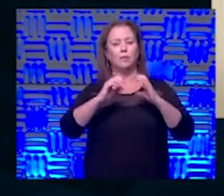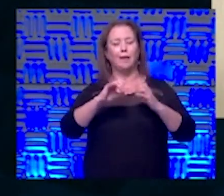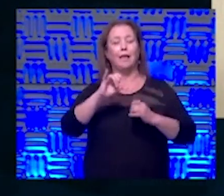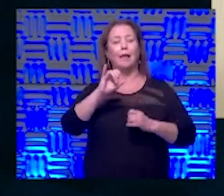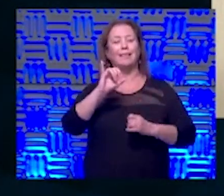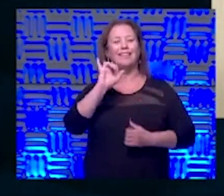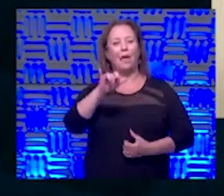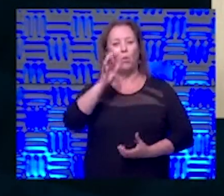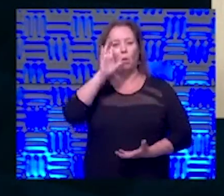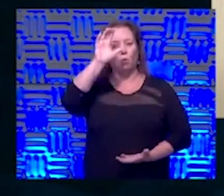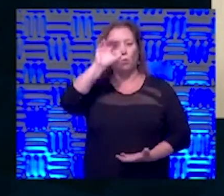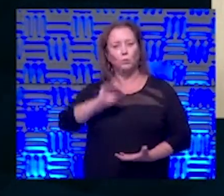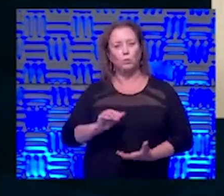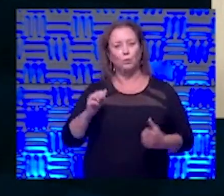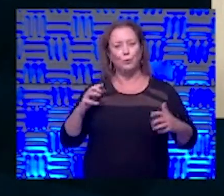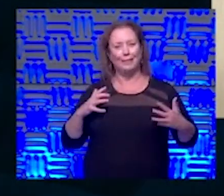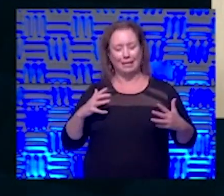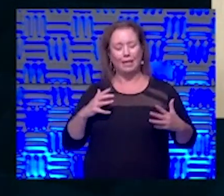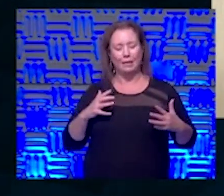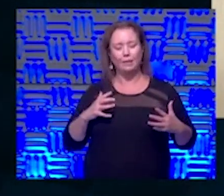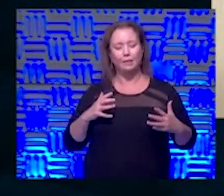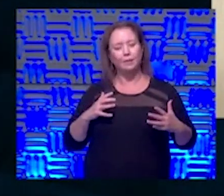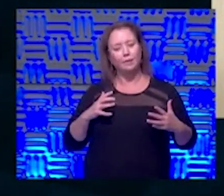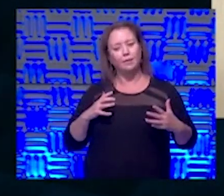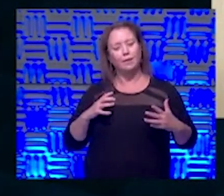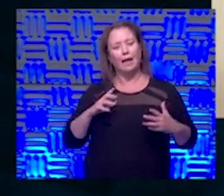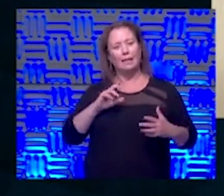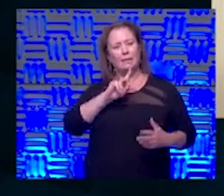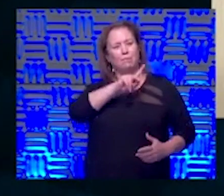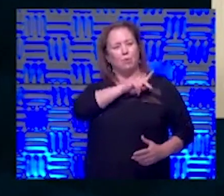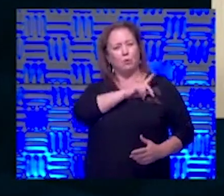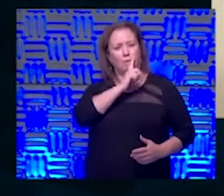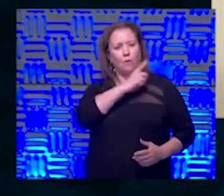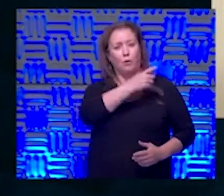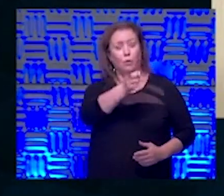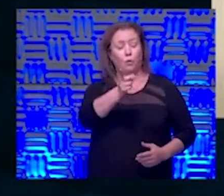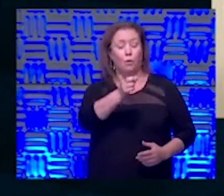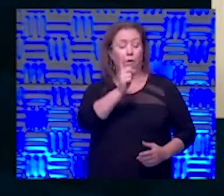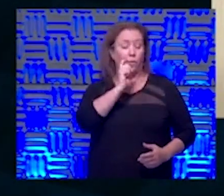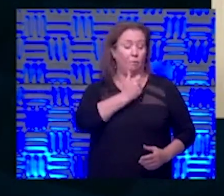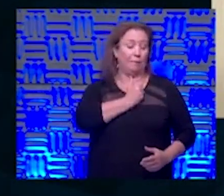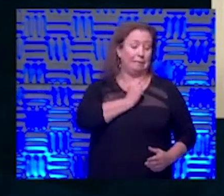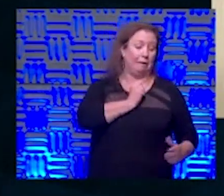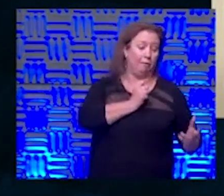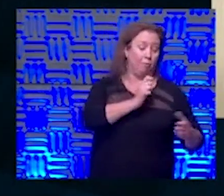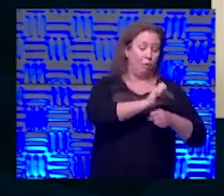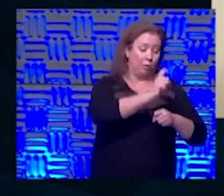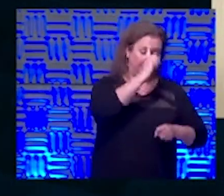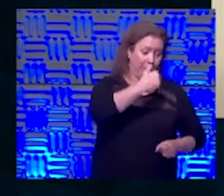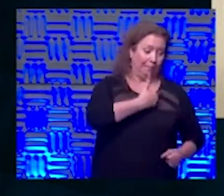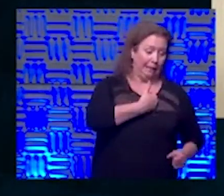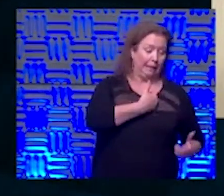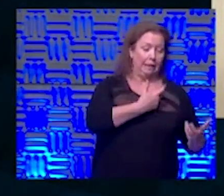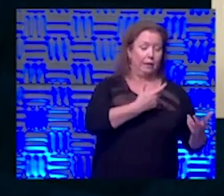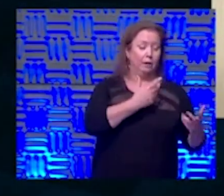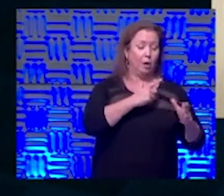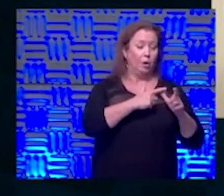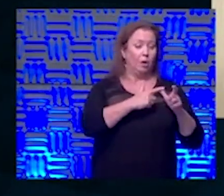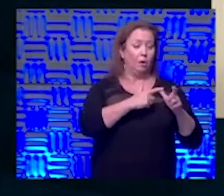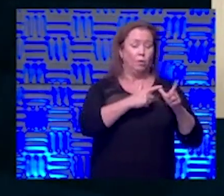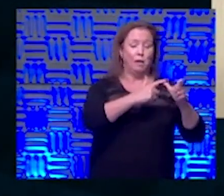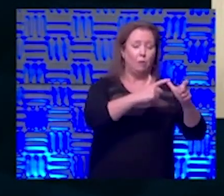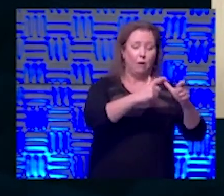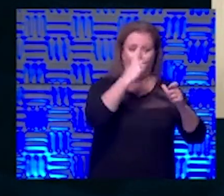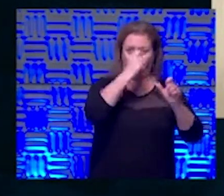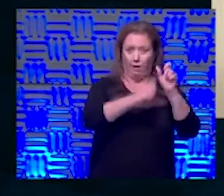reduce the anxiety that we're experiencing. And it's finding that personal to you, because what works for me may not work for you. So going for a run will not work for